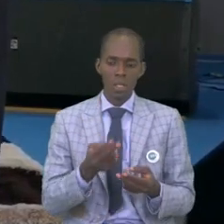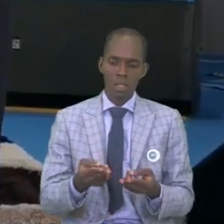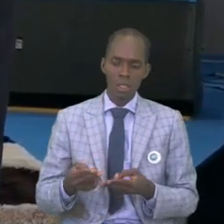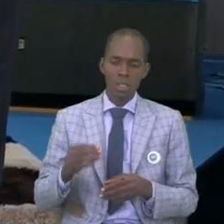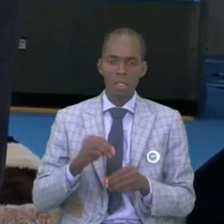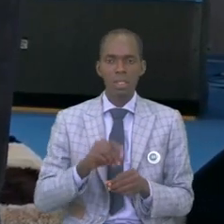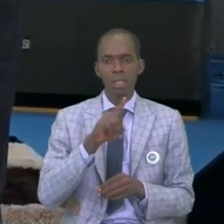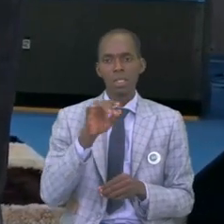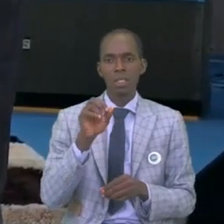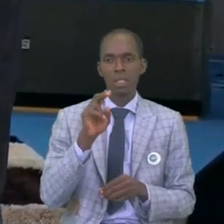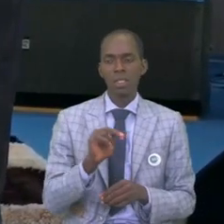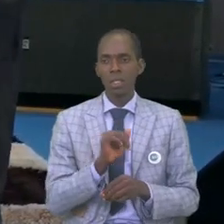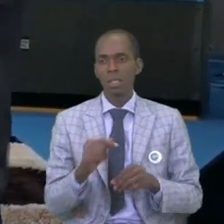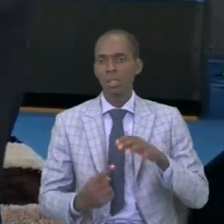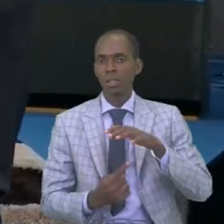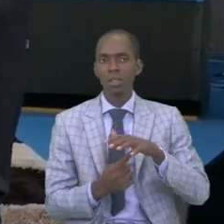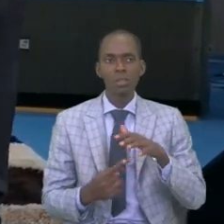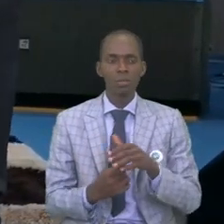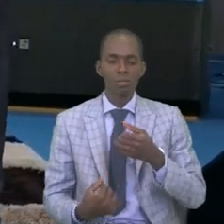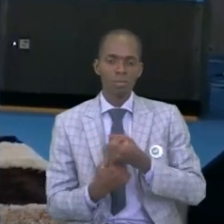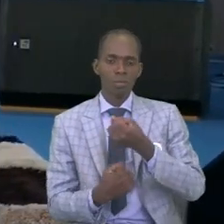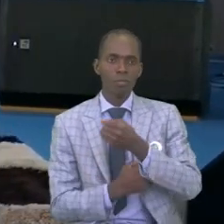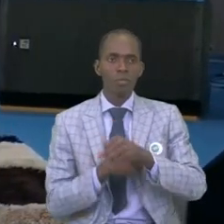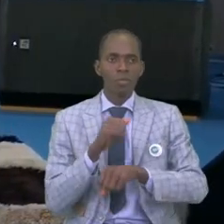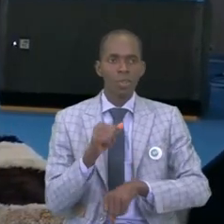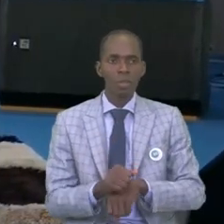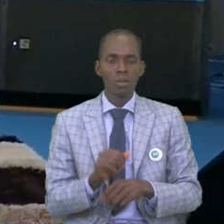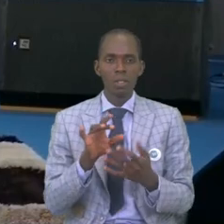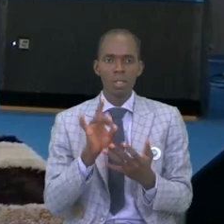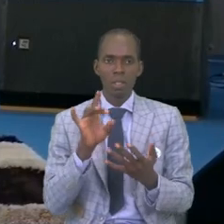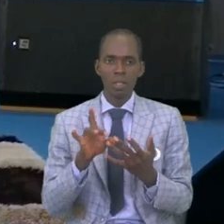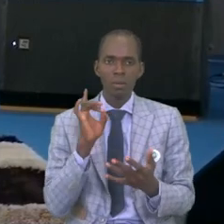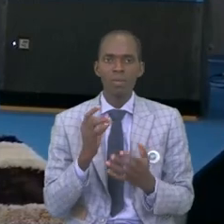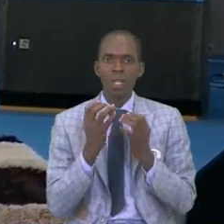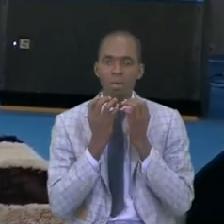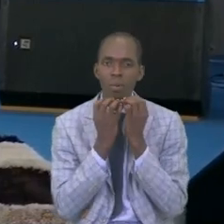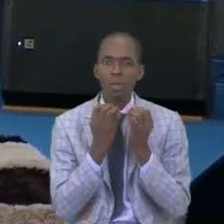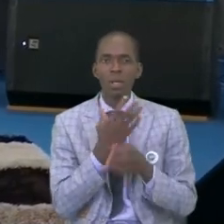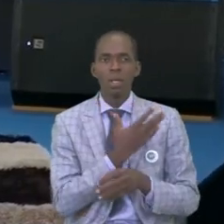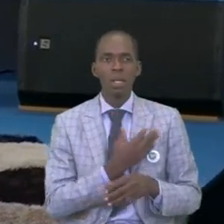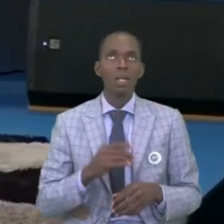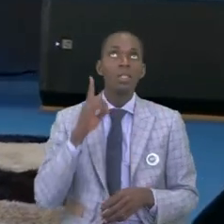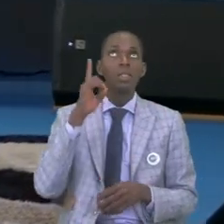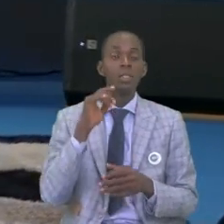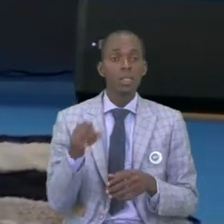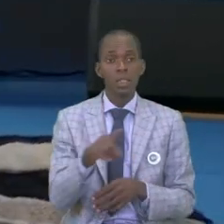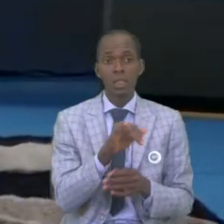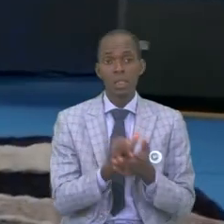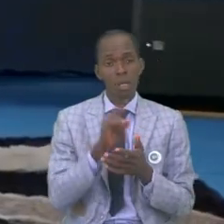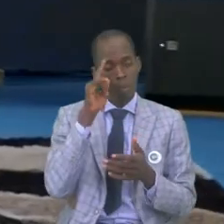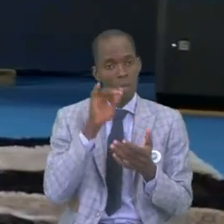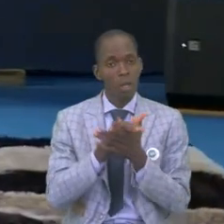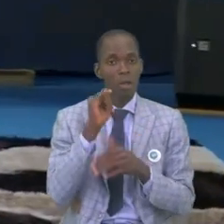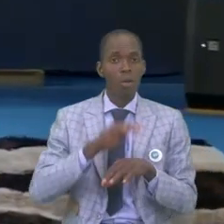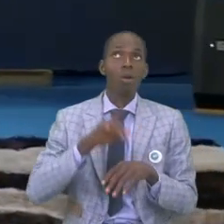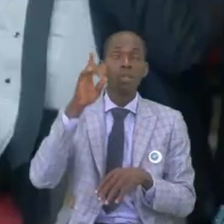cornerstone, elect, precious, and he that believeth on him shall not be confounded. And the people